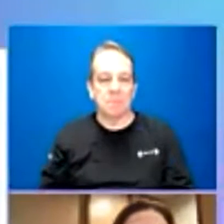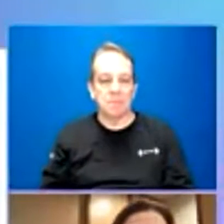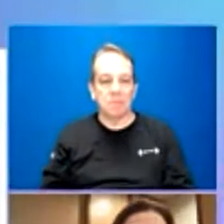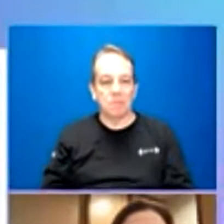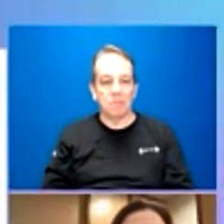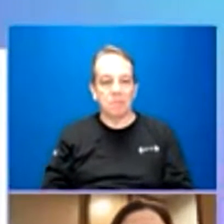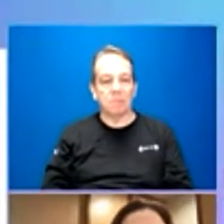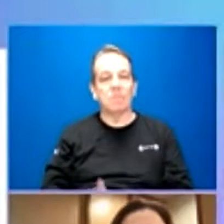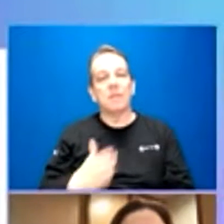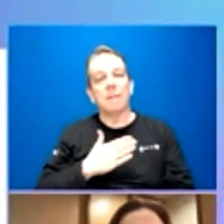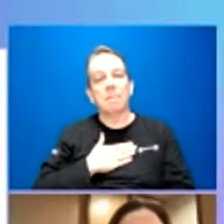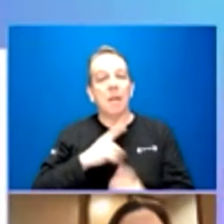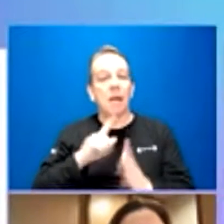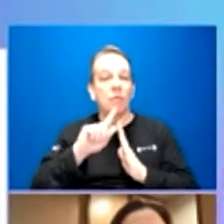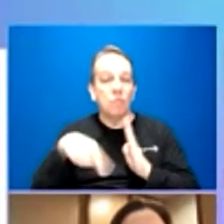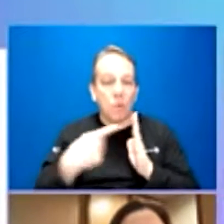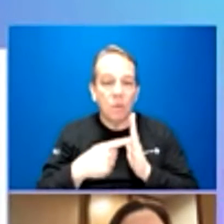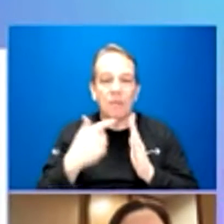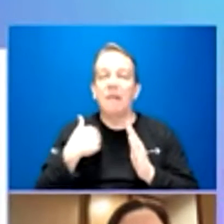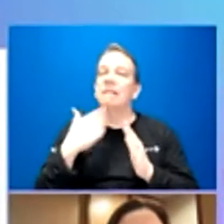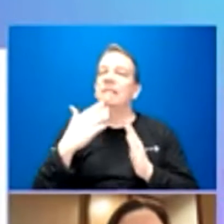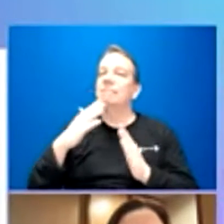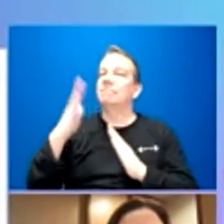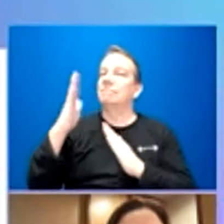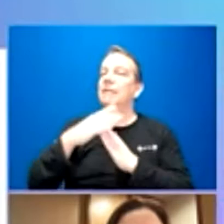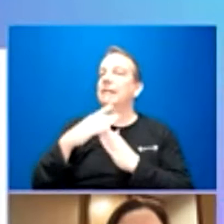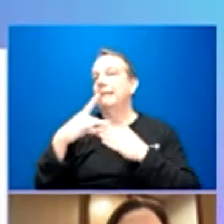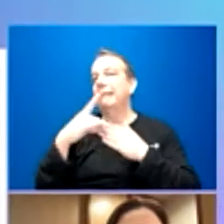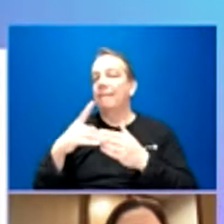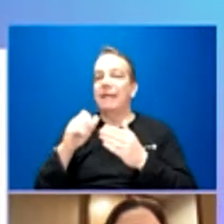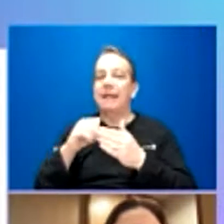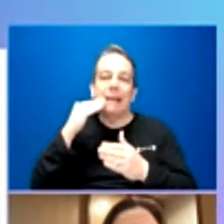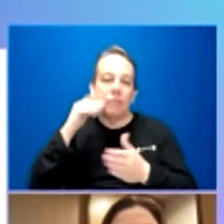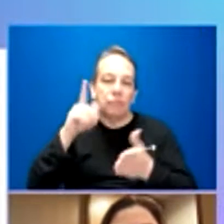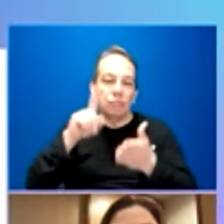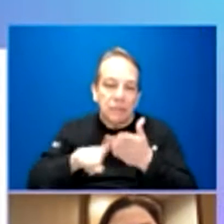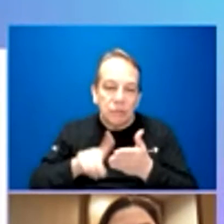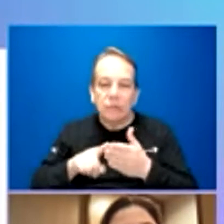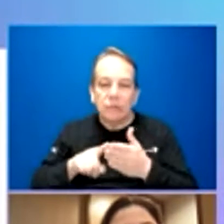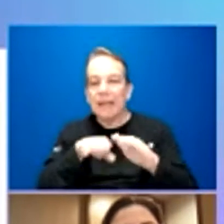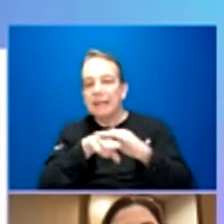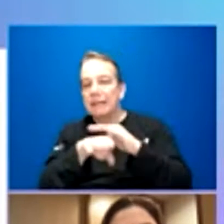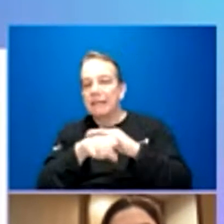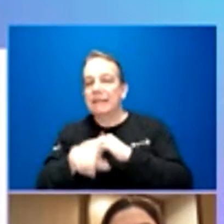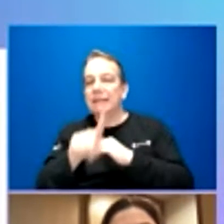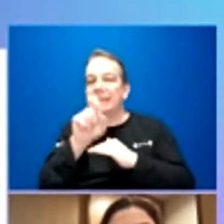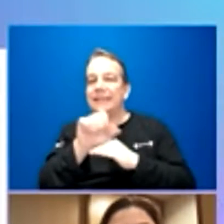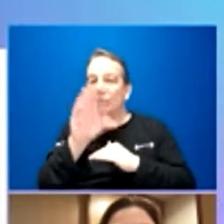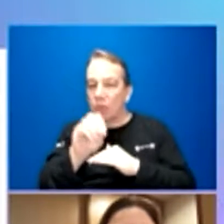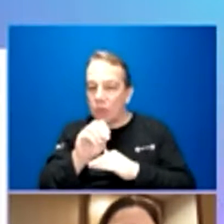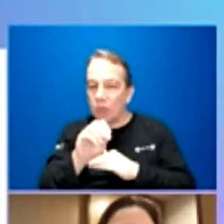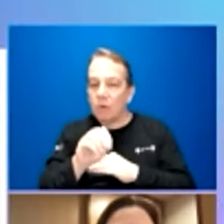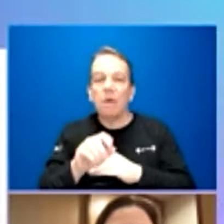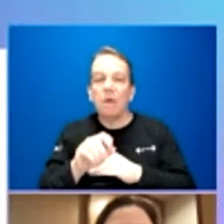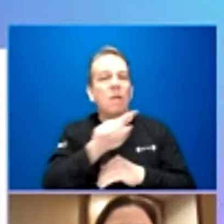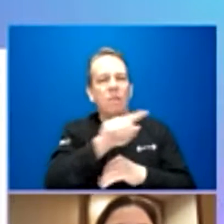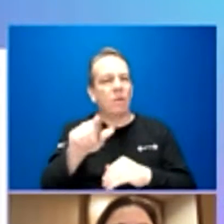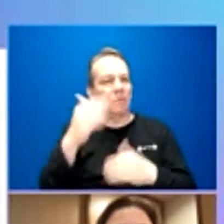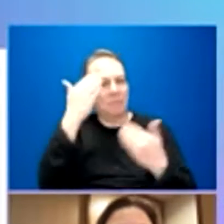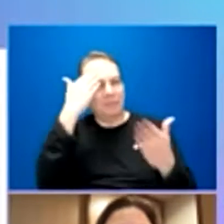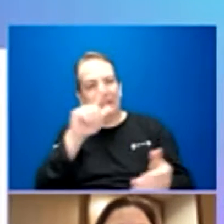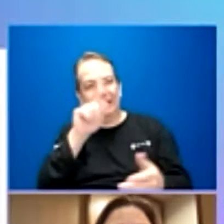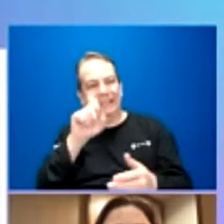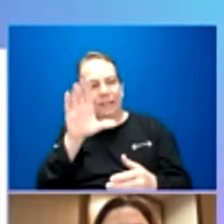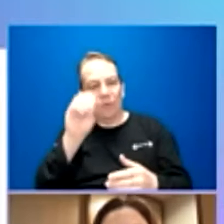So my role is I'm the head of design, research, and accessibility operations at Xero. And for those of you that aren't familiar with